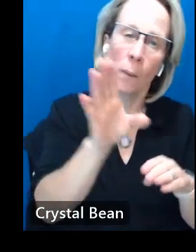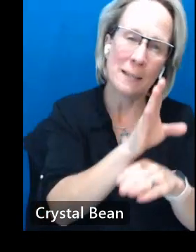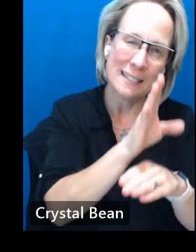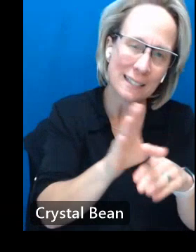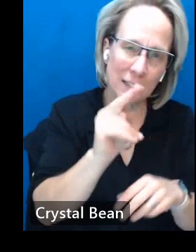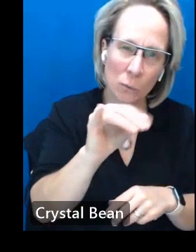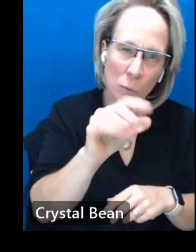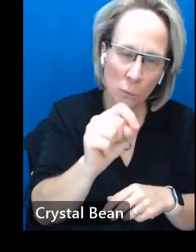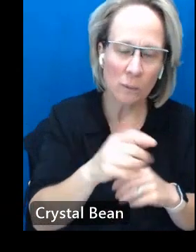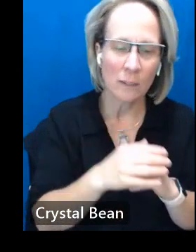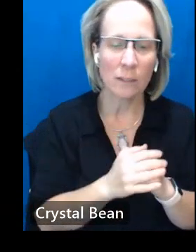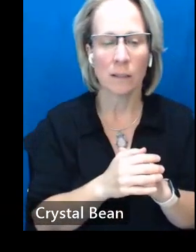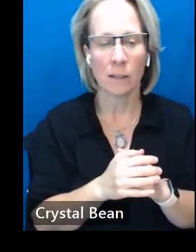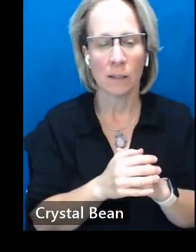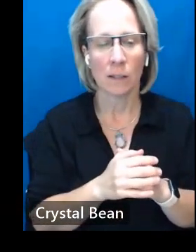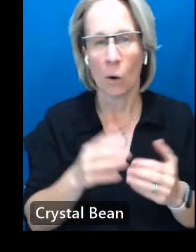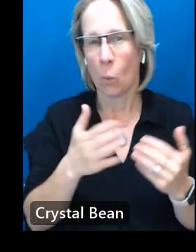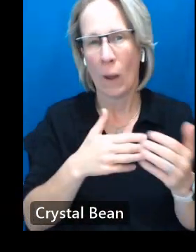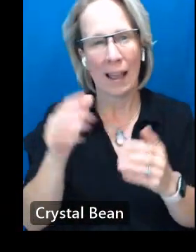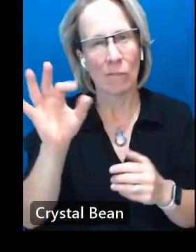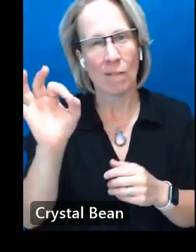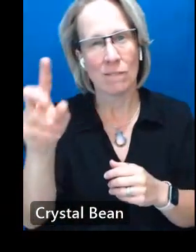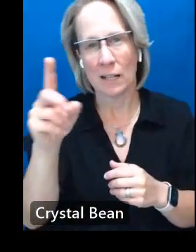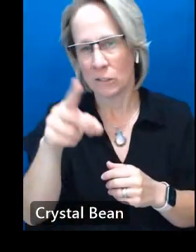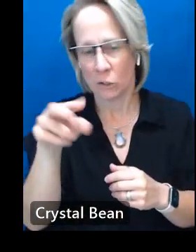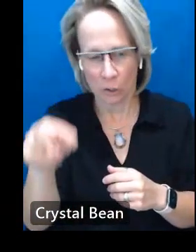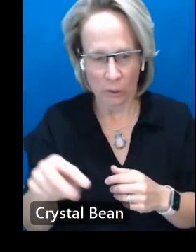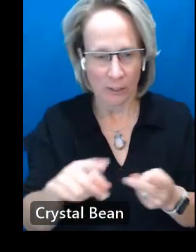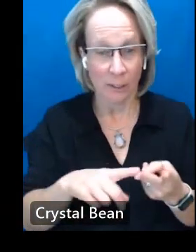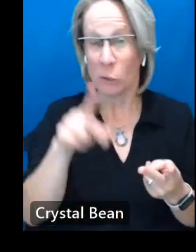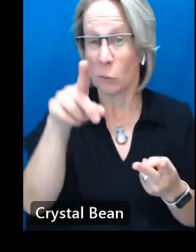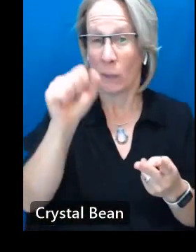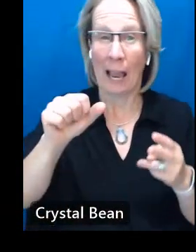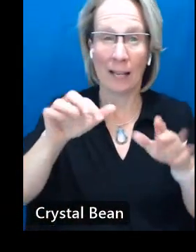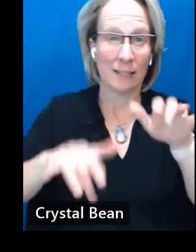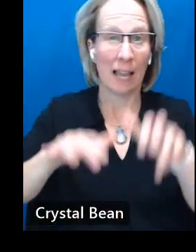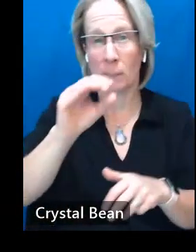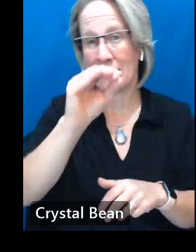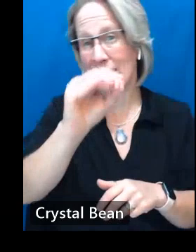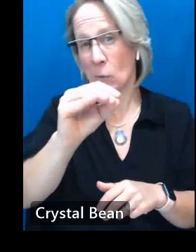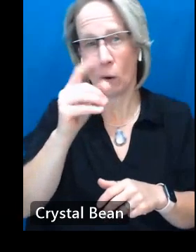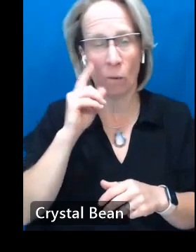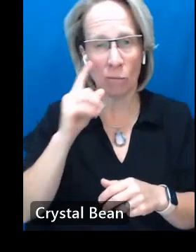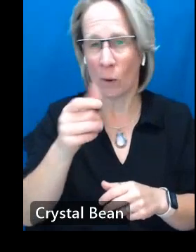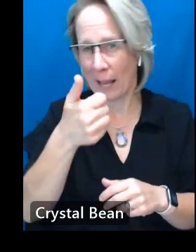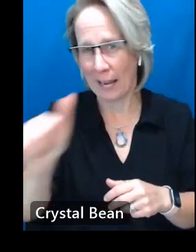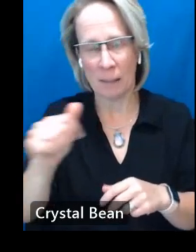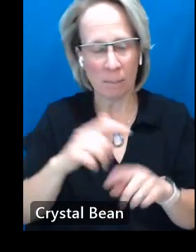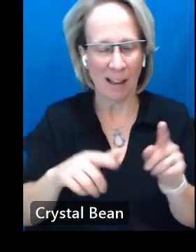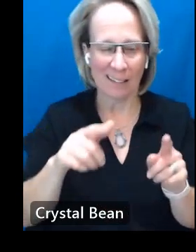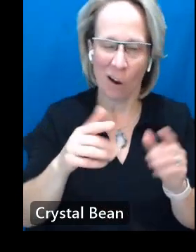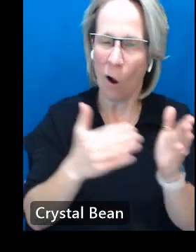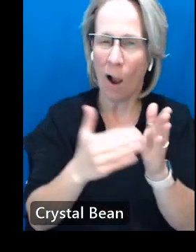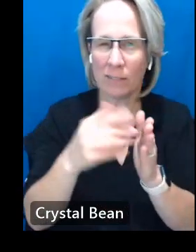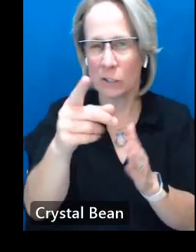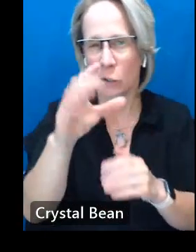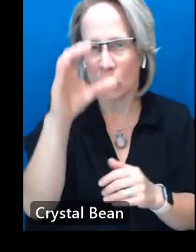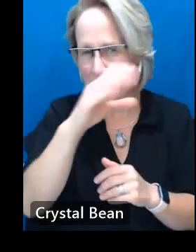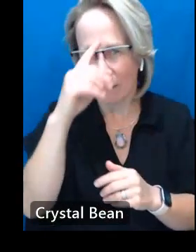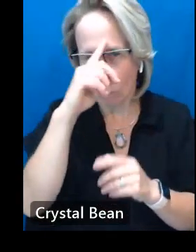you're looking at. You can enter 0 for all the funds, but often when you do this, you're looking for a specific